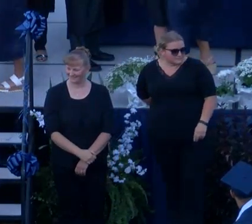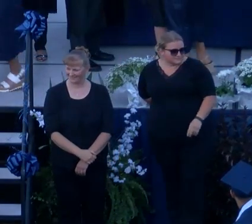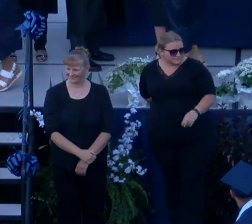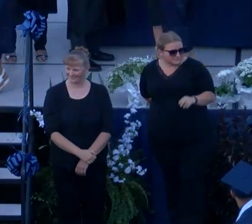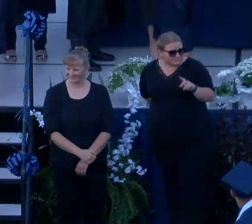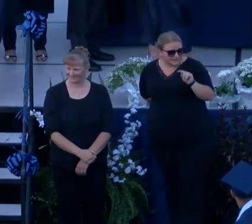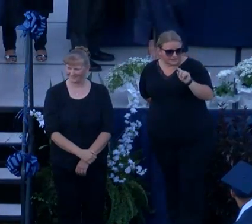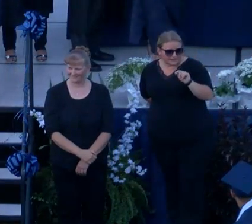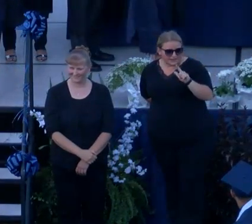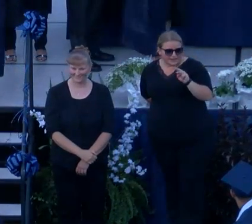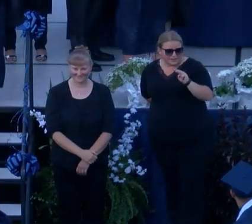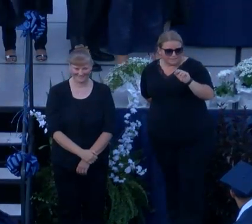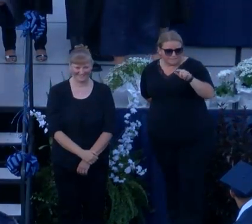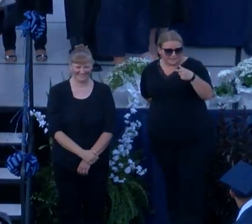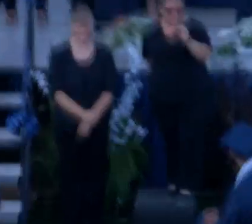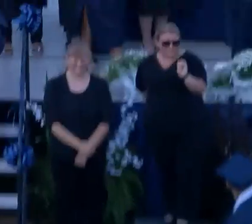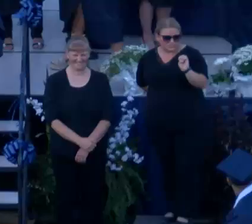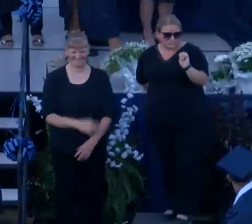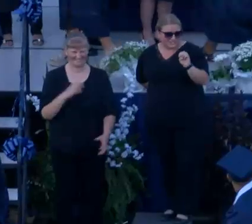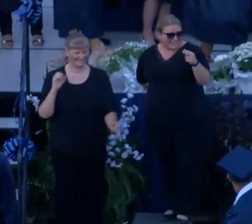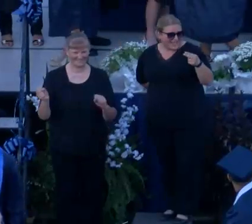Tommy Charles.